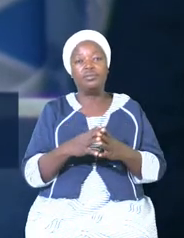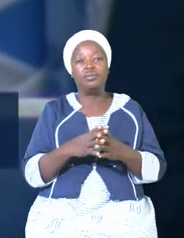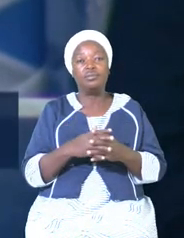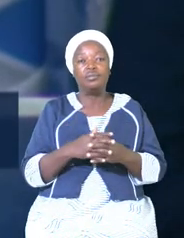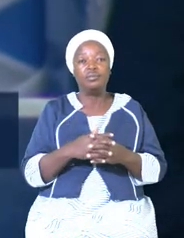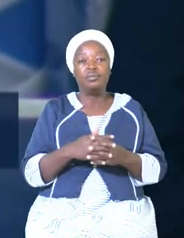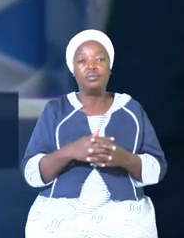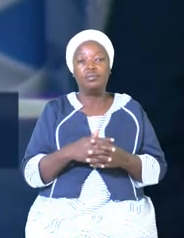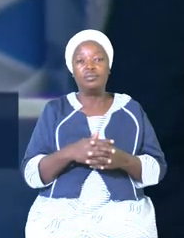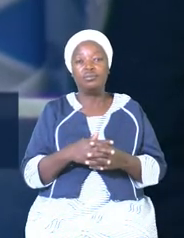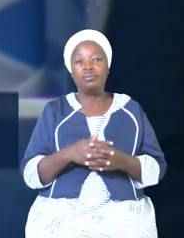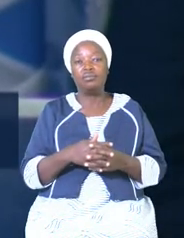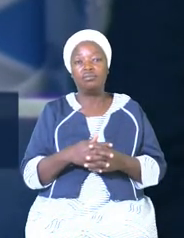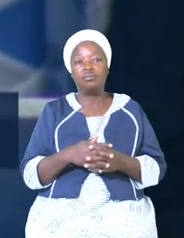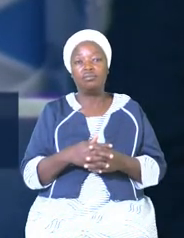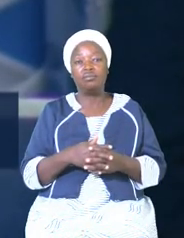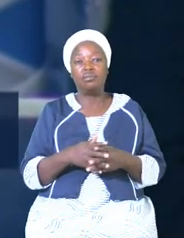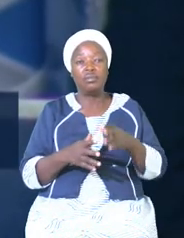Far behind,